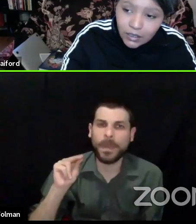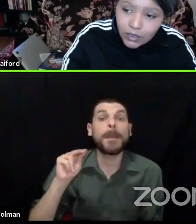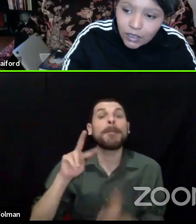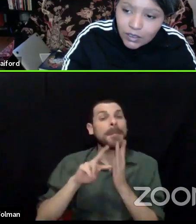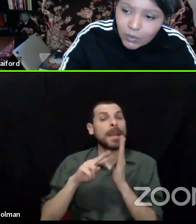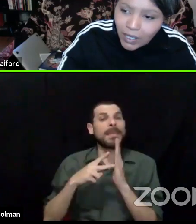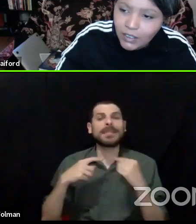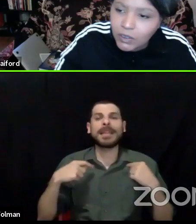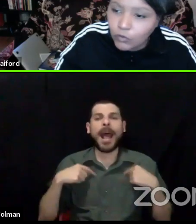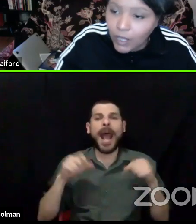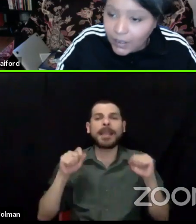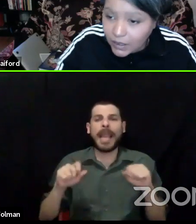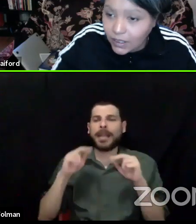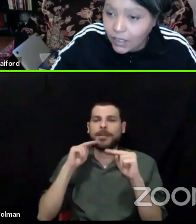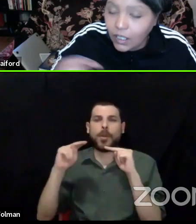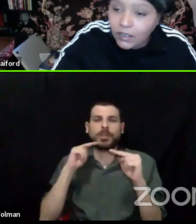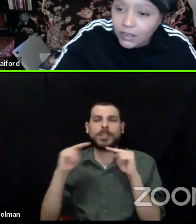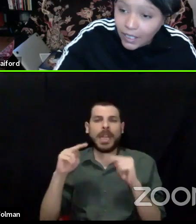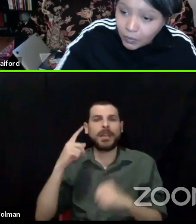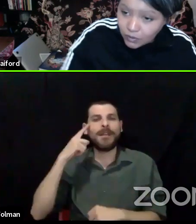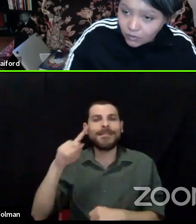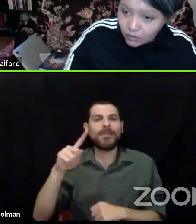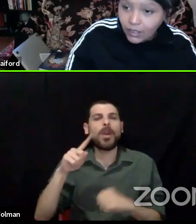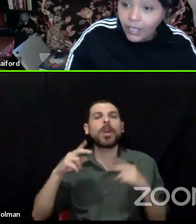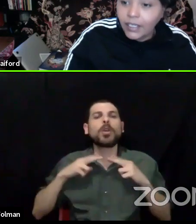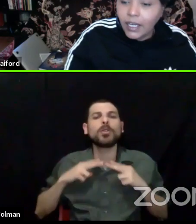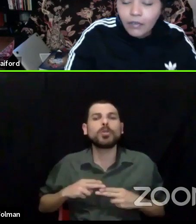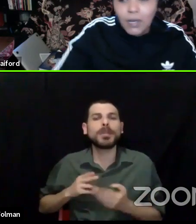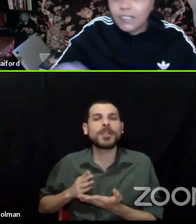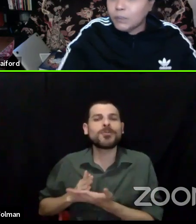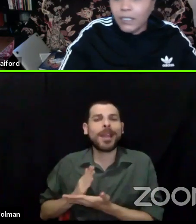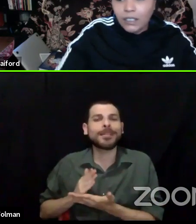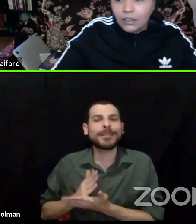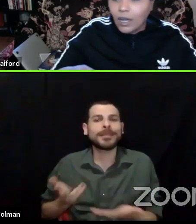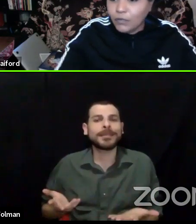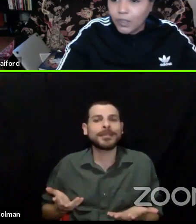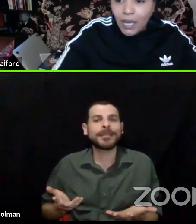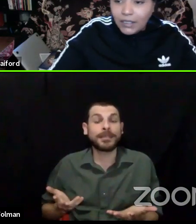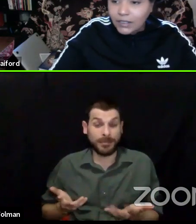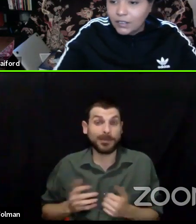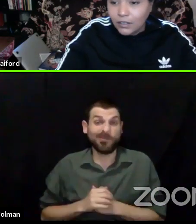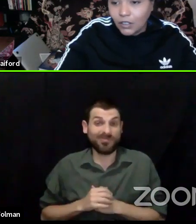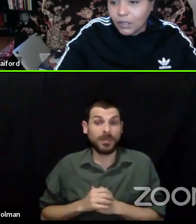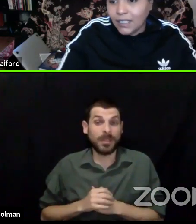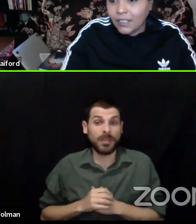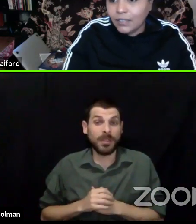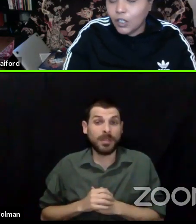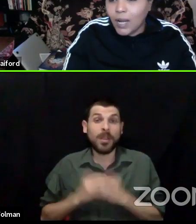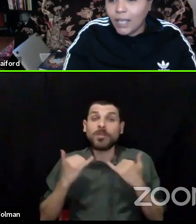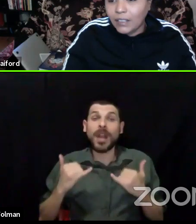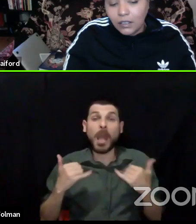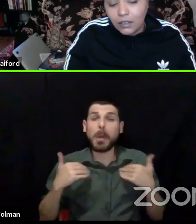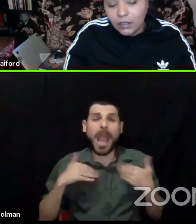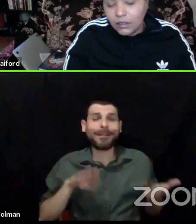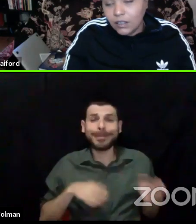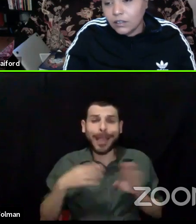negotiator in regards to my human rights because they're on the table and everybody's picking off the bodies. You know what I'm saying? Like